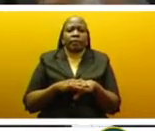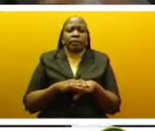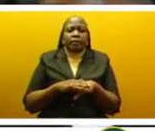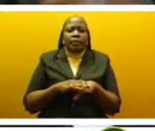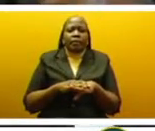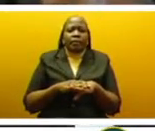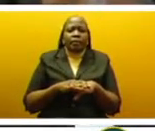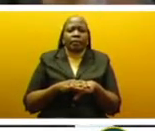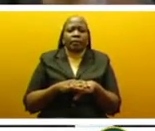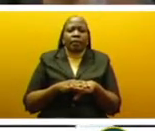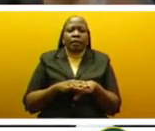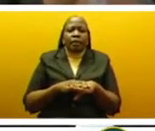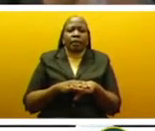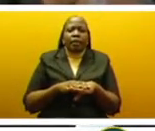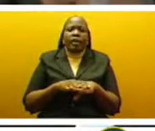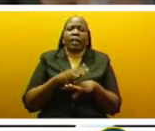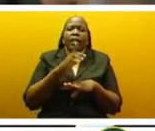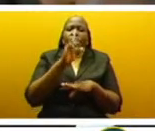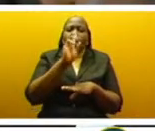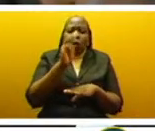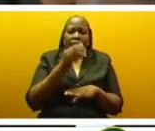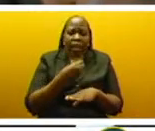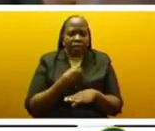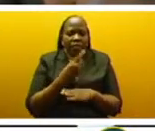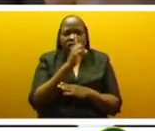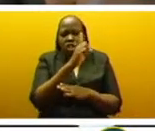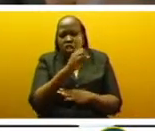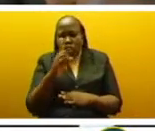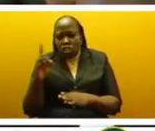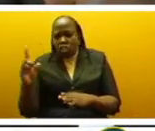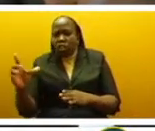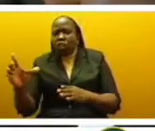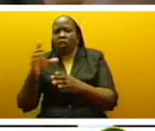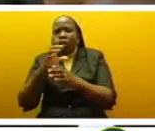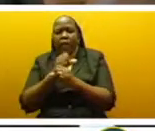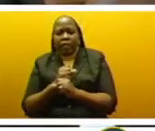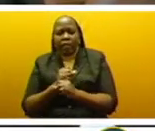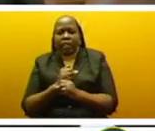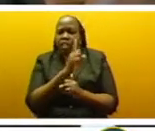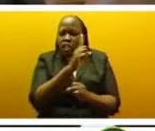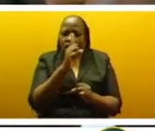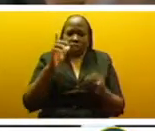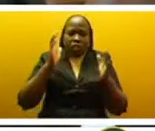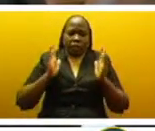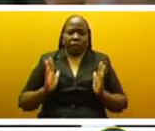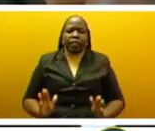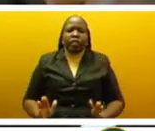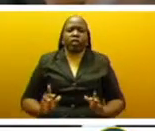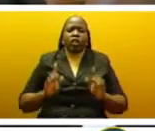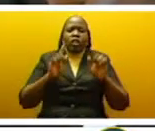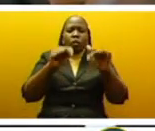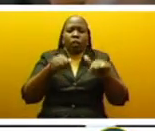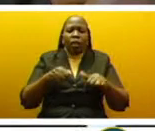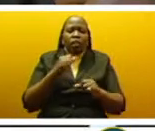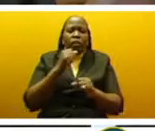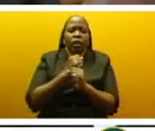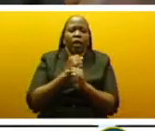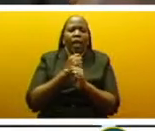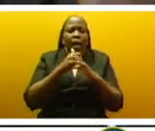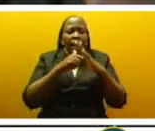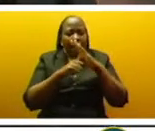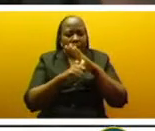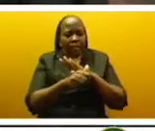discretionary. They are, every state organ, every person is required to act in accordance with Article